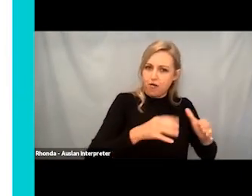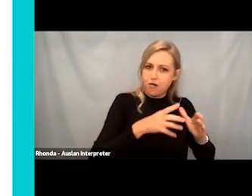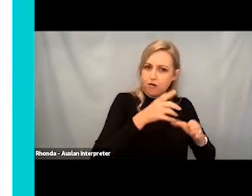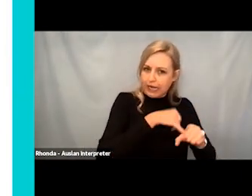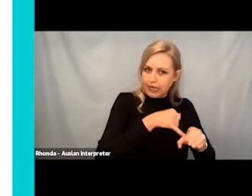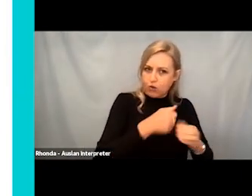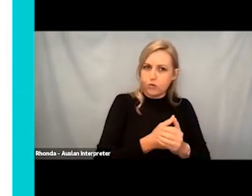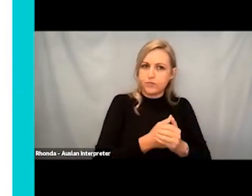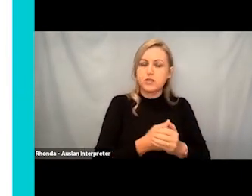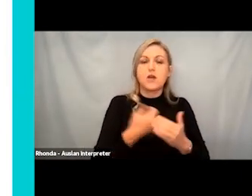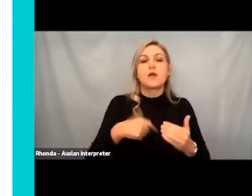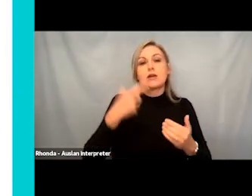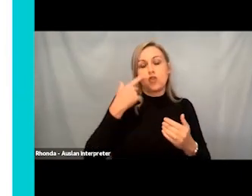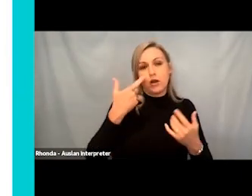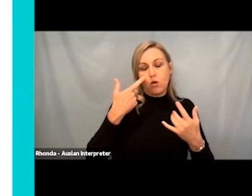efficacy of